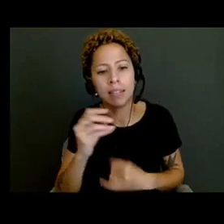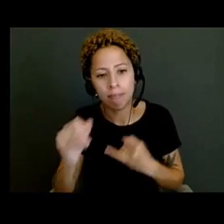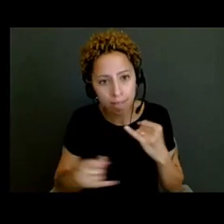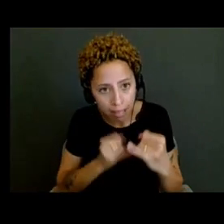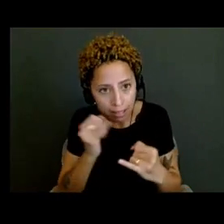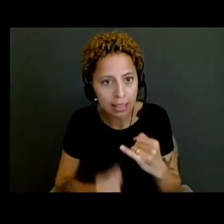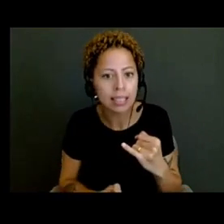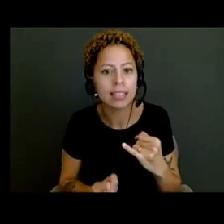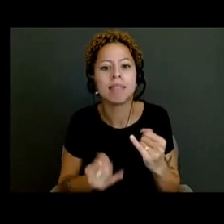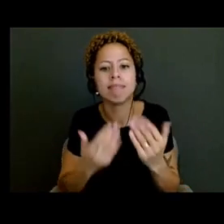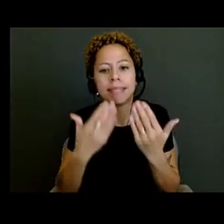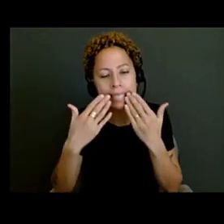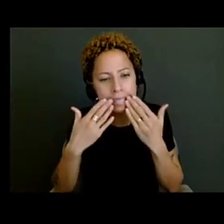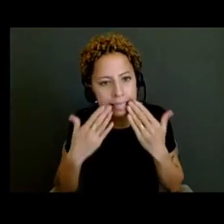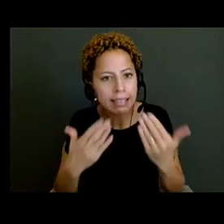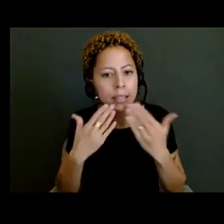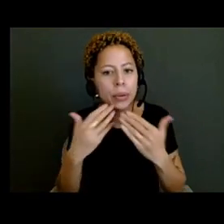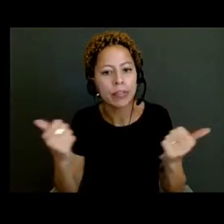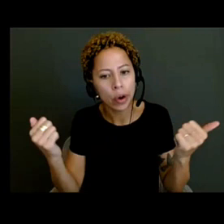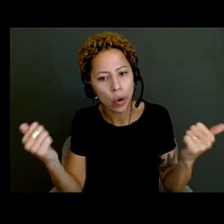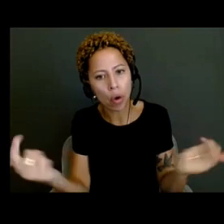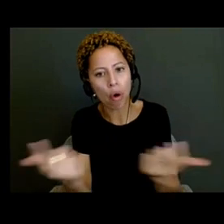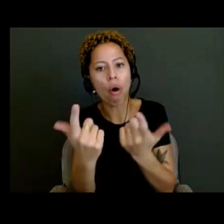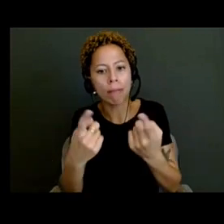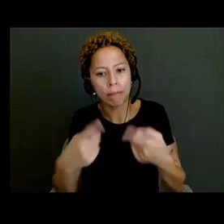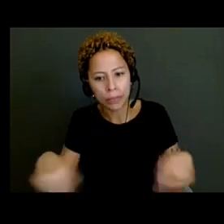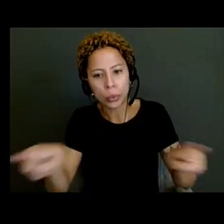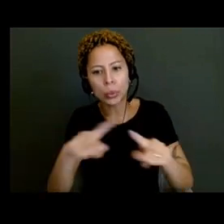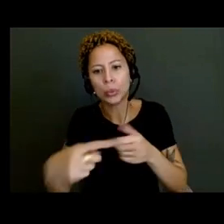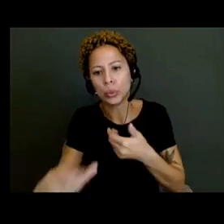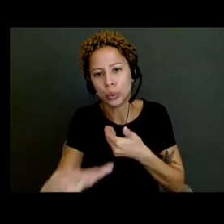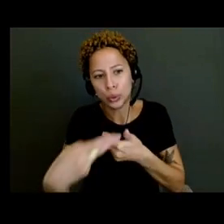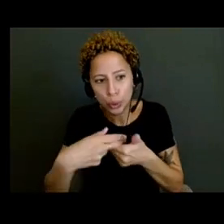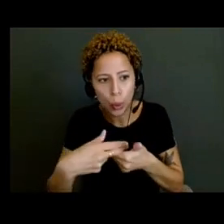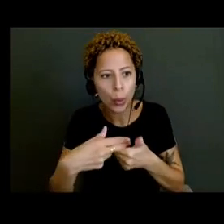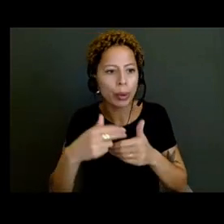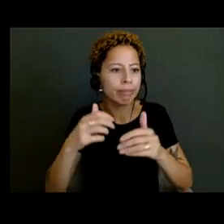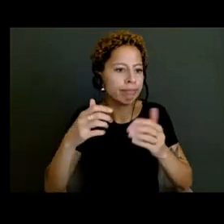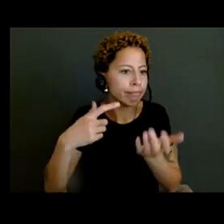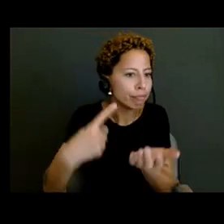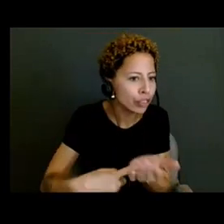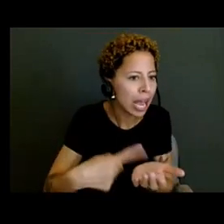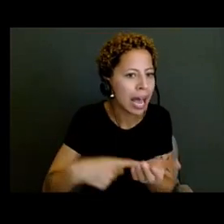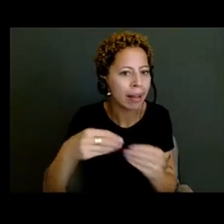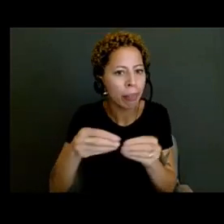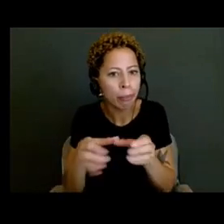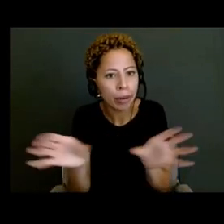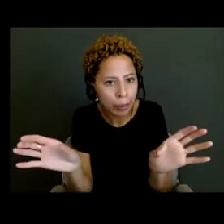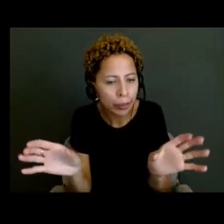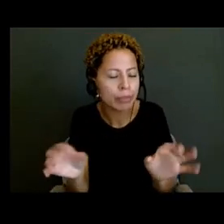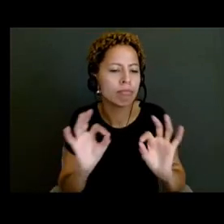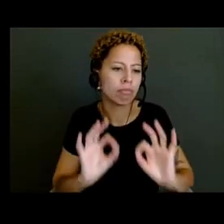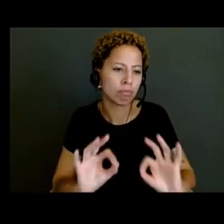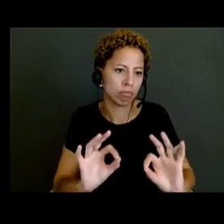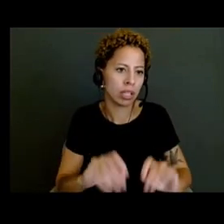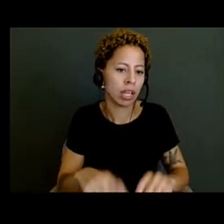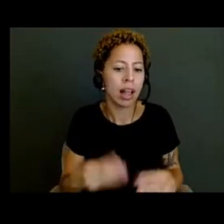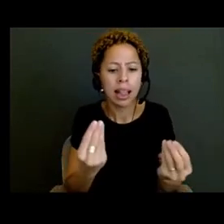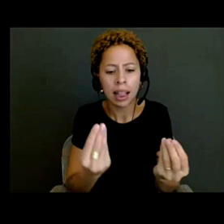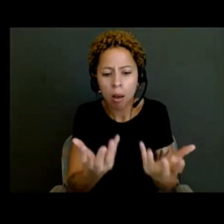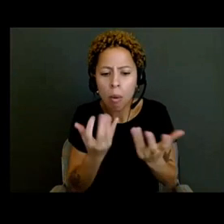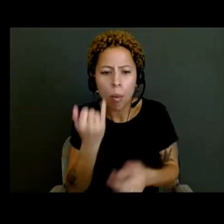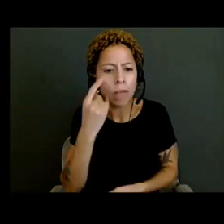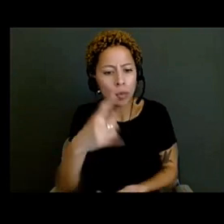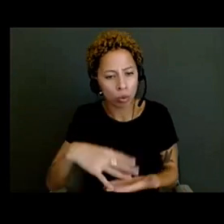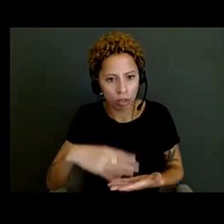for all of you for taking the time to meet, to join, to chat in the breakout rooms with each other. Let me know if there was anything you learned or